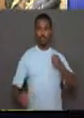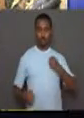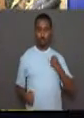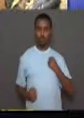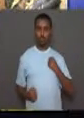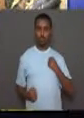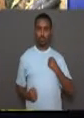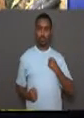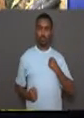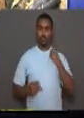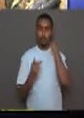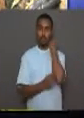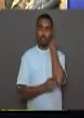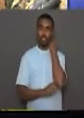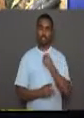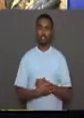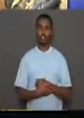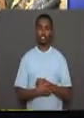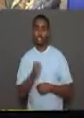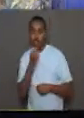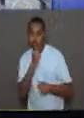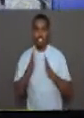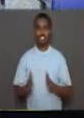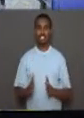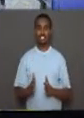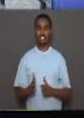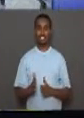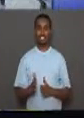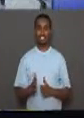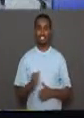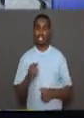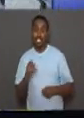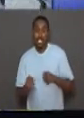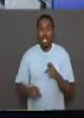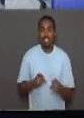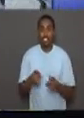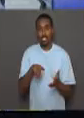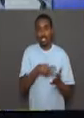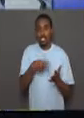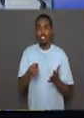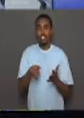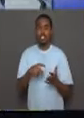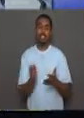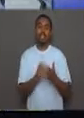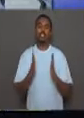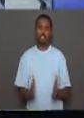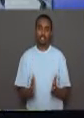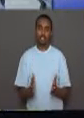Soldiers, police, musicians, dancers,